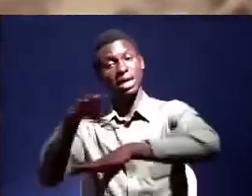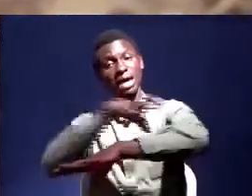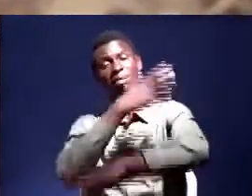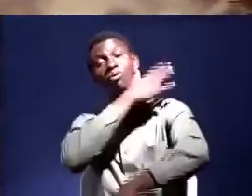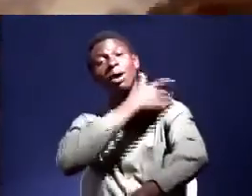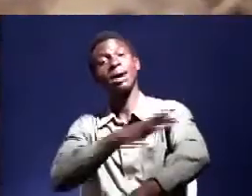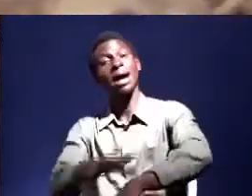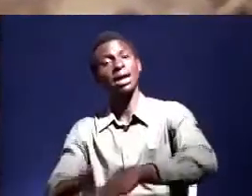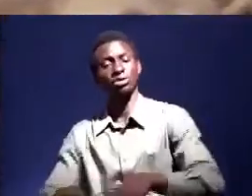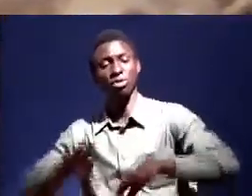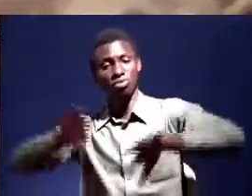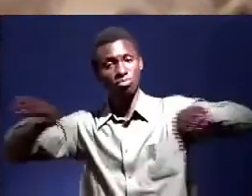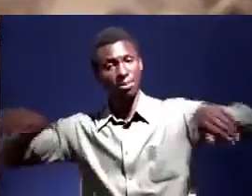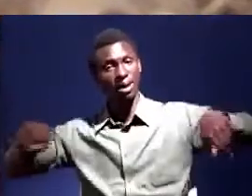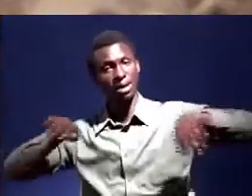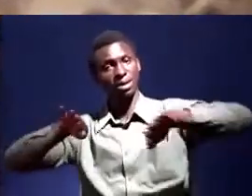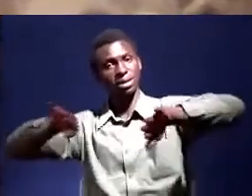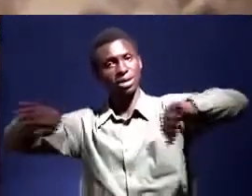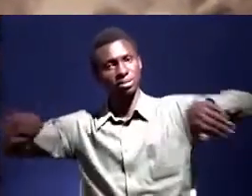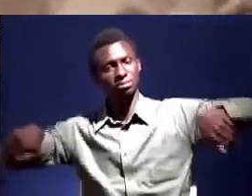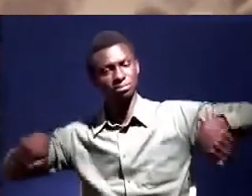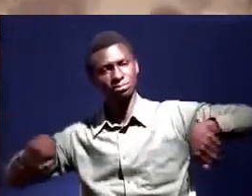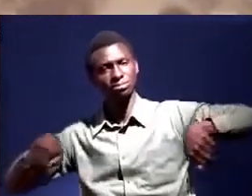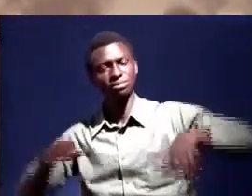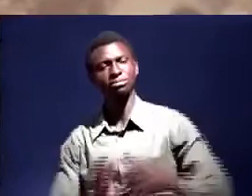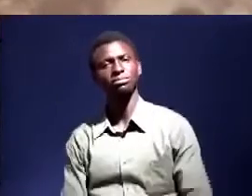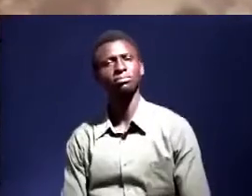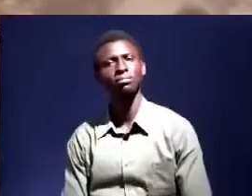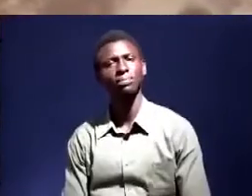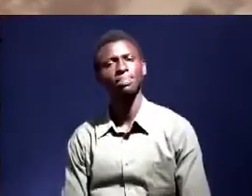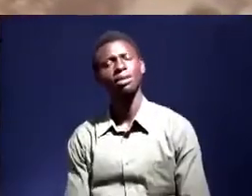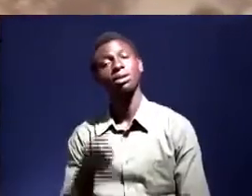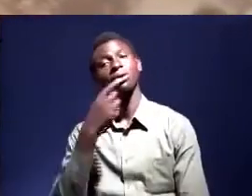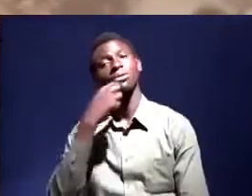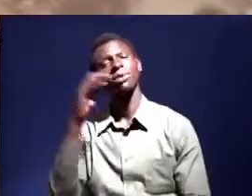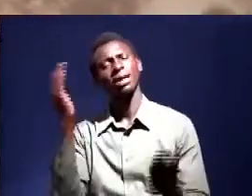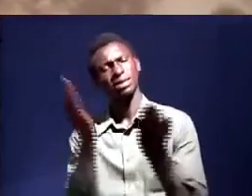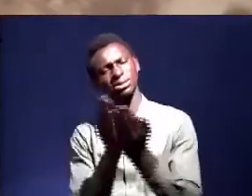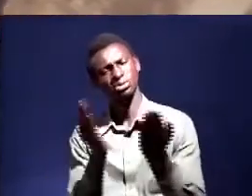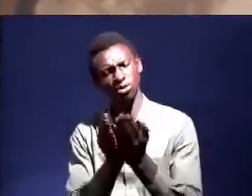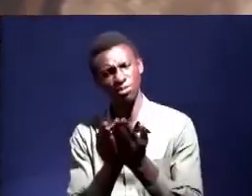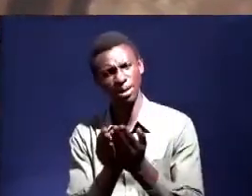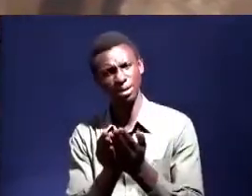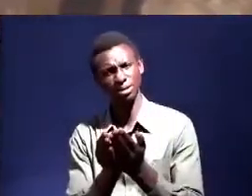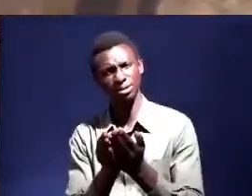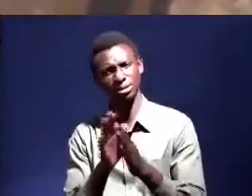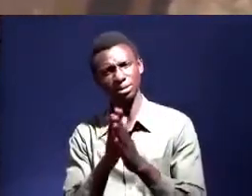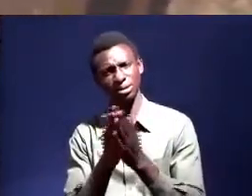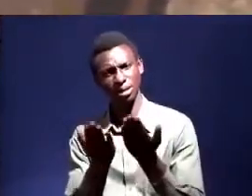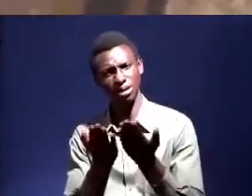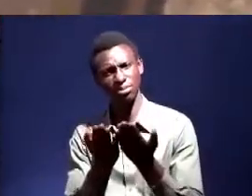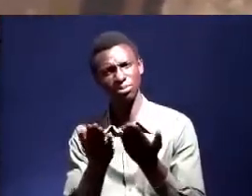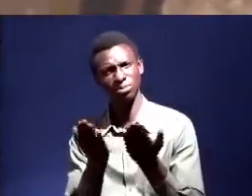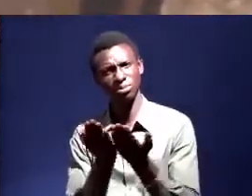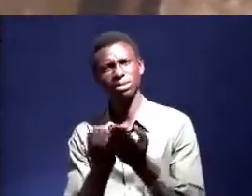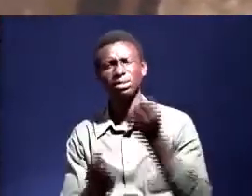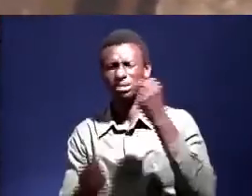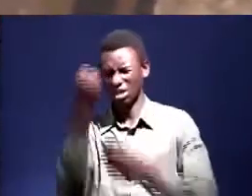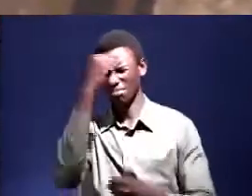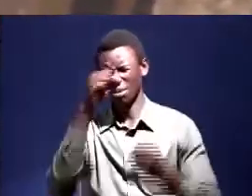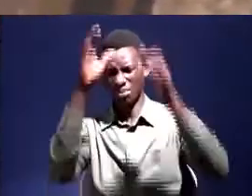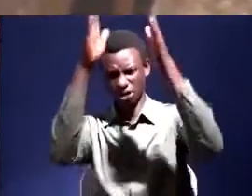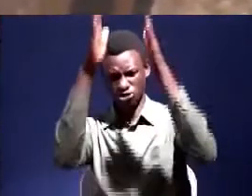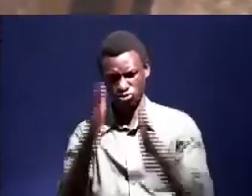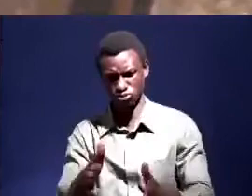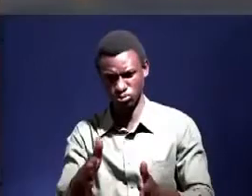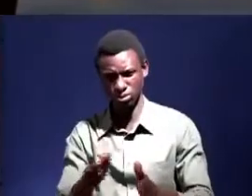na lolote la kufanya. So they read. Hivyo wakasoma. And they read. Wakasoma. They read the book Great Controversy. Wakasoma